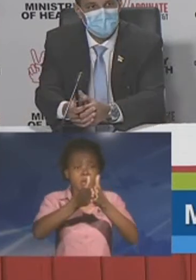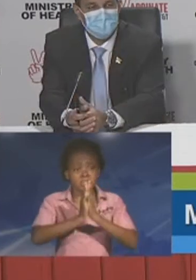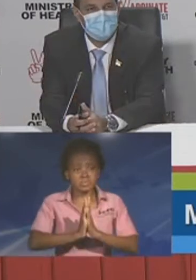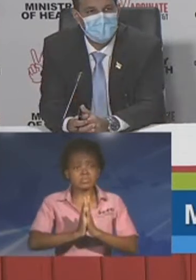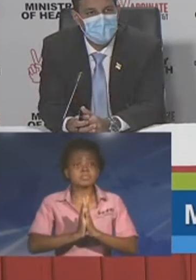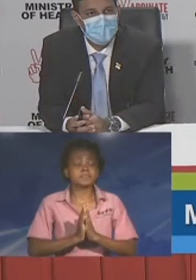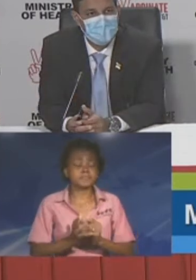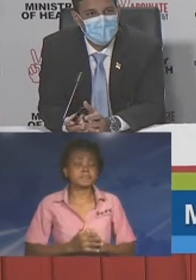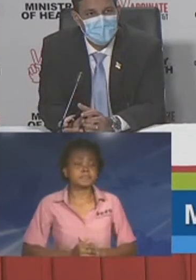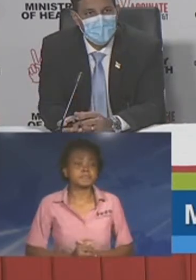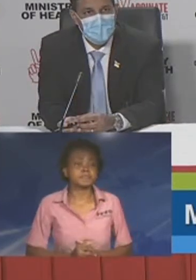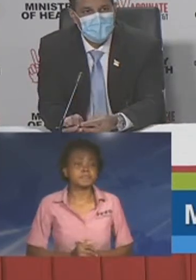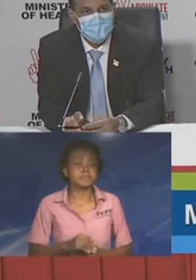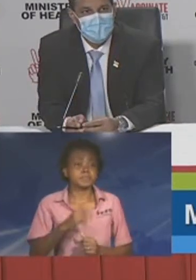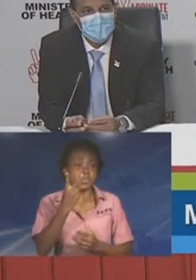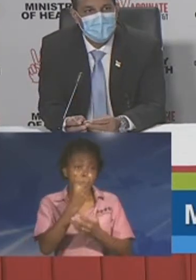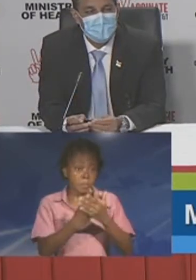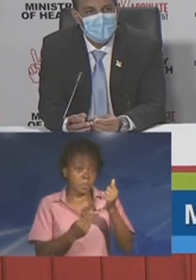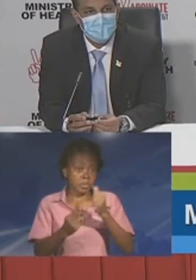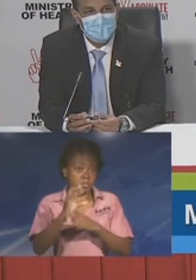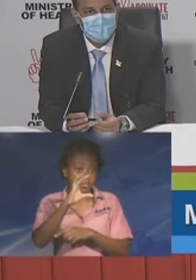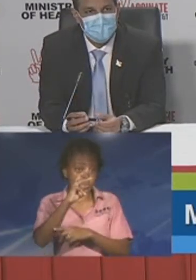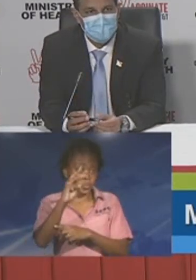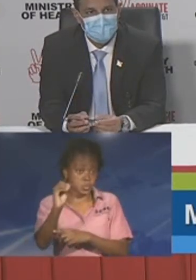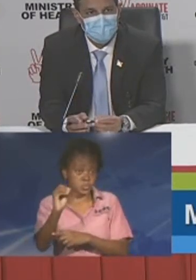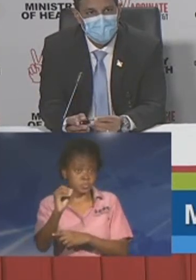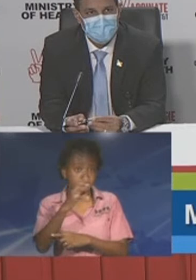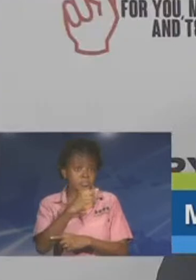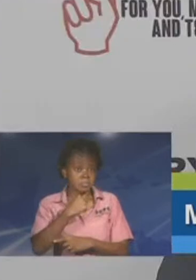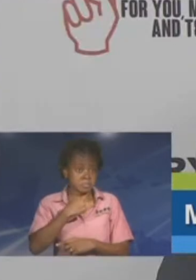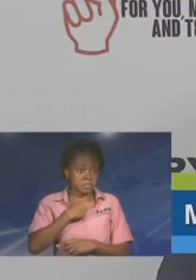CMO and I and a couple others were discussing